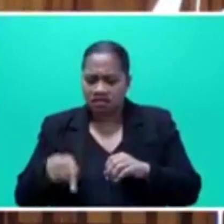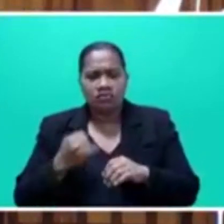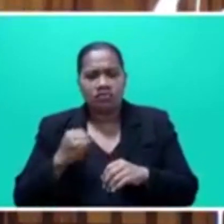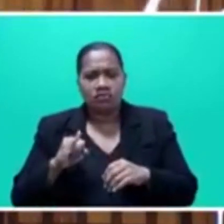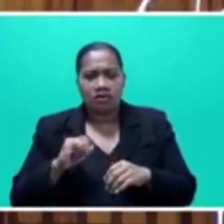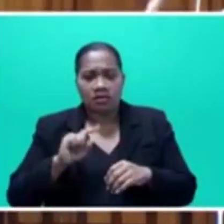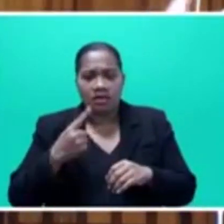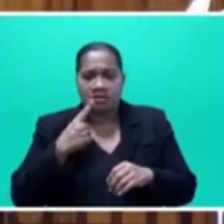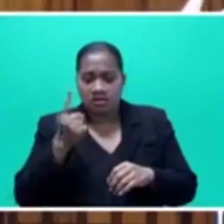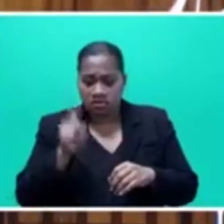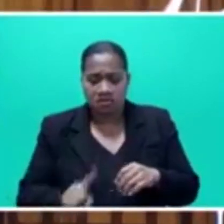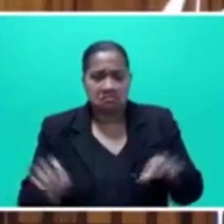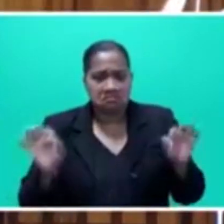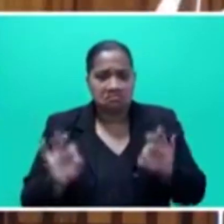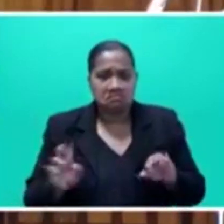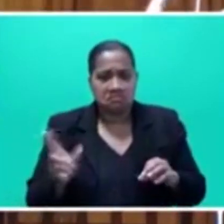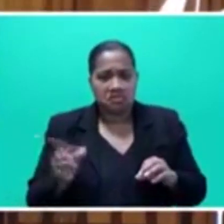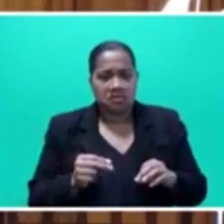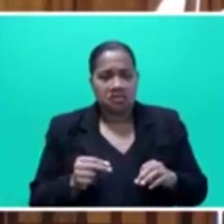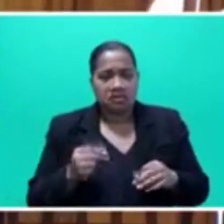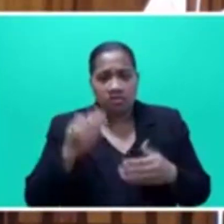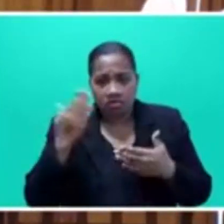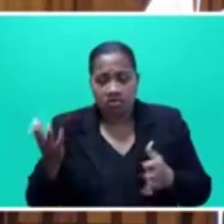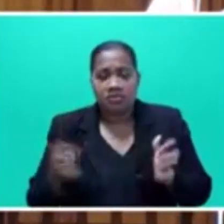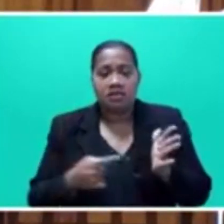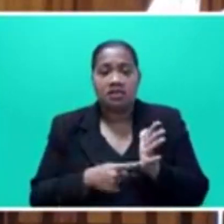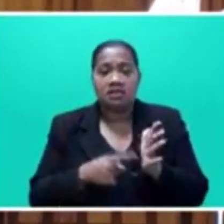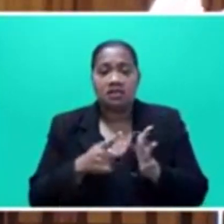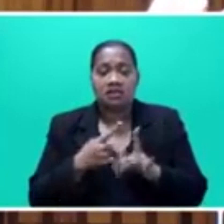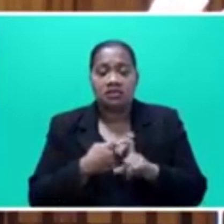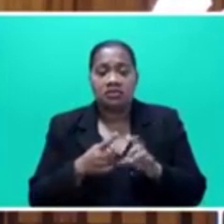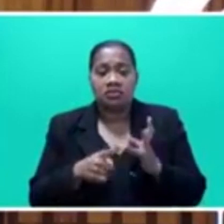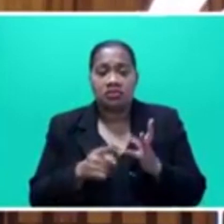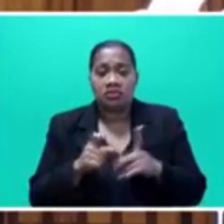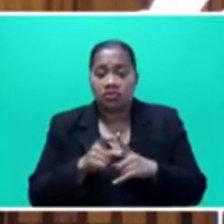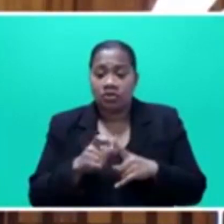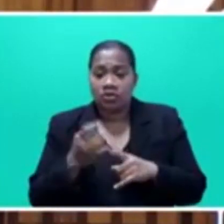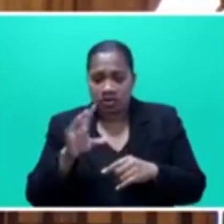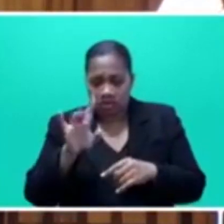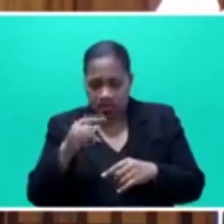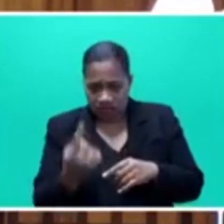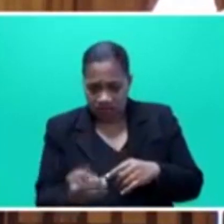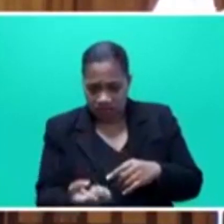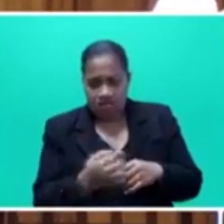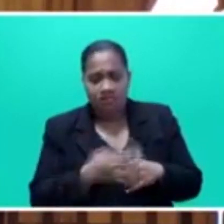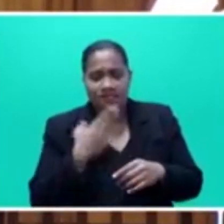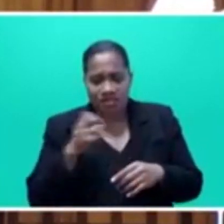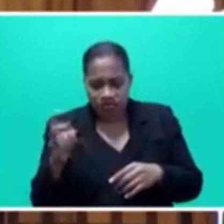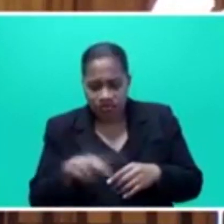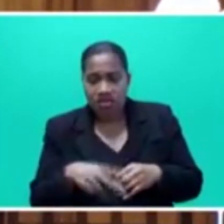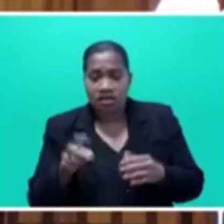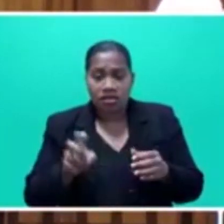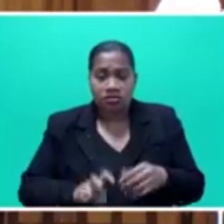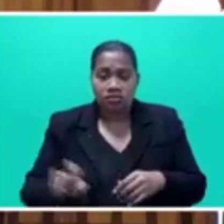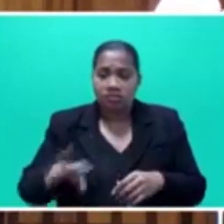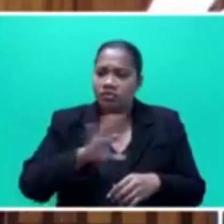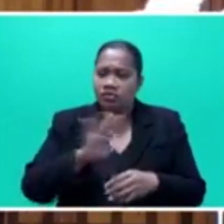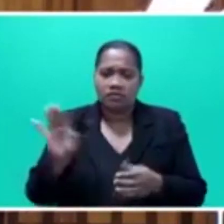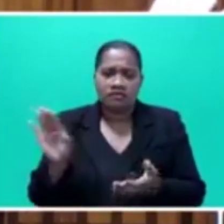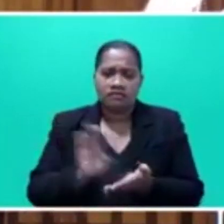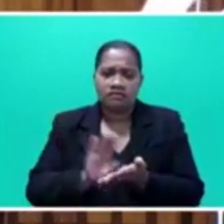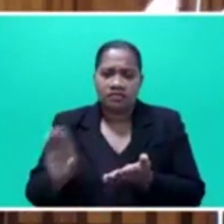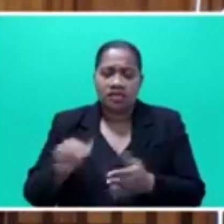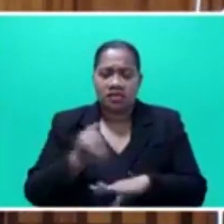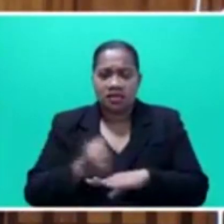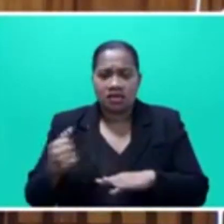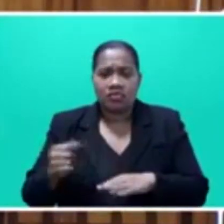nothing has been done. Honorable Tikundundo, you're the only one here. Please look at this. It says, the trip was not funded by government or the British High Commission. It